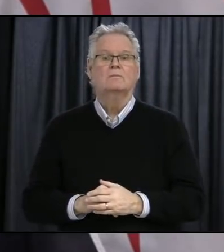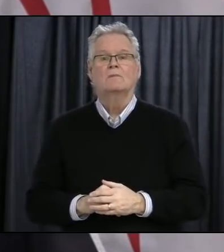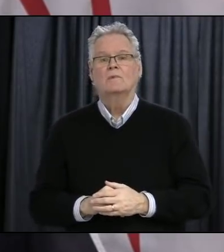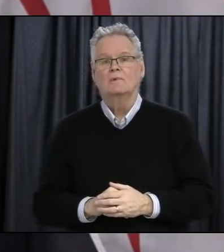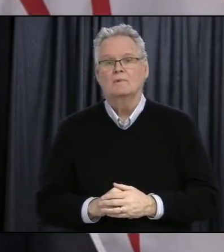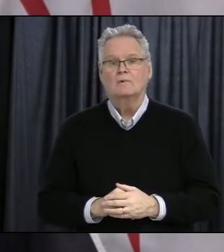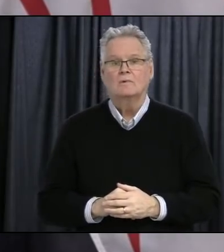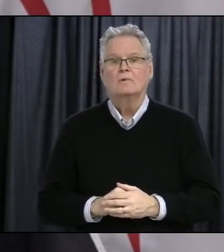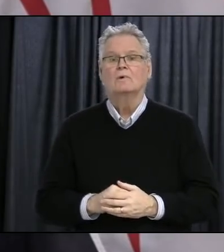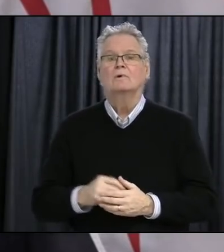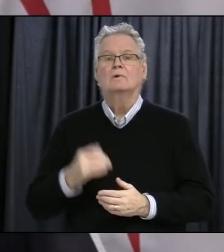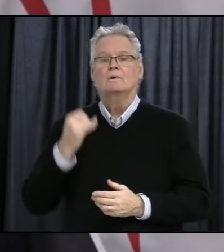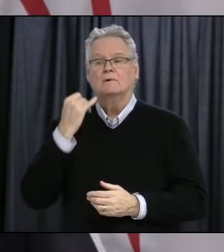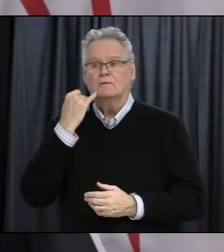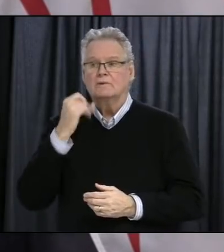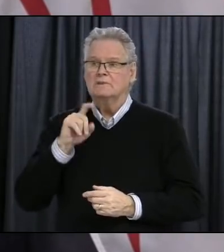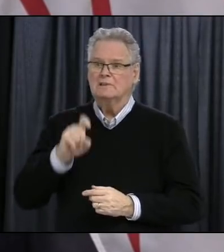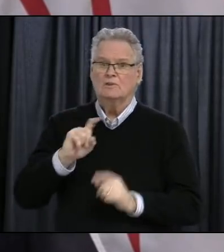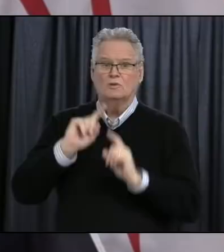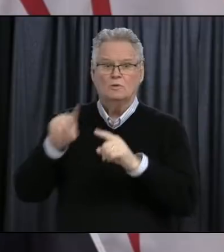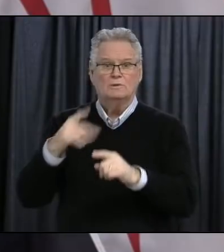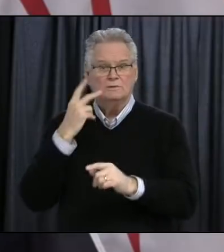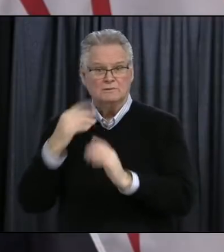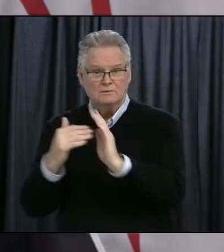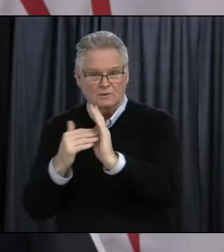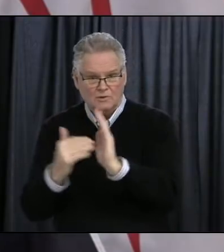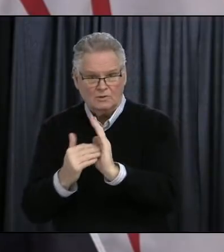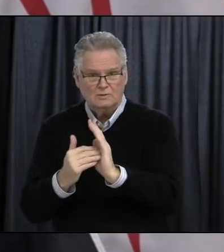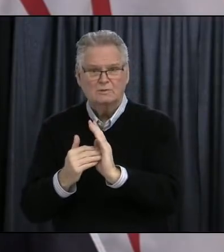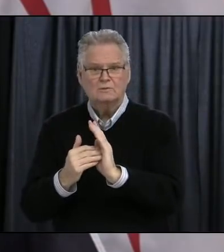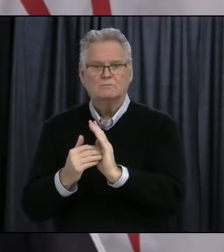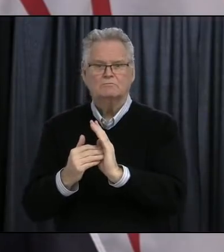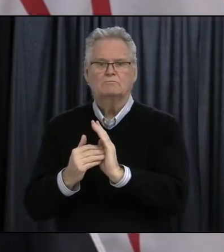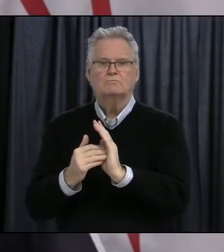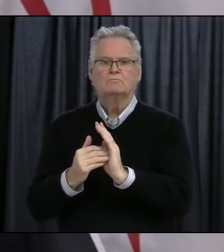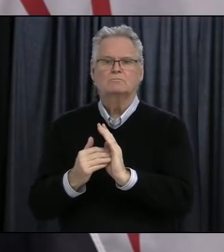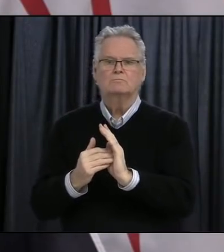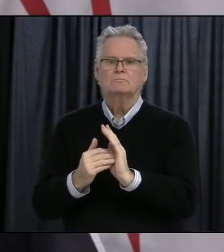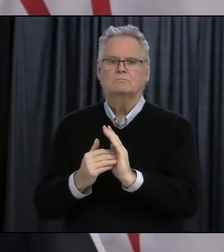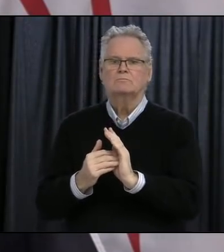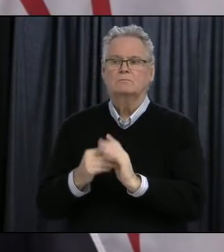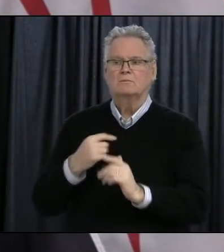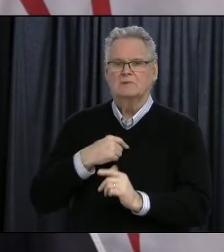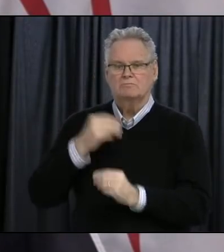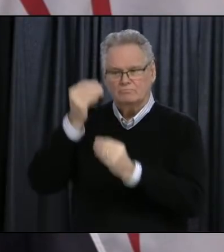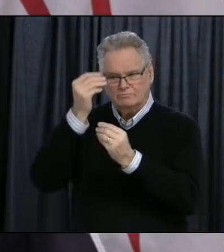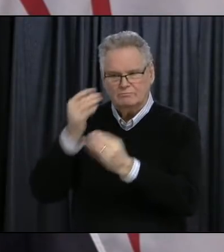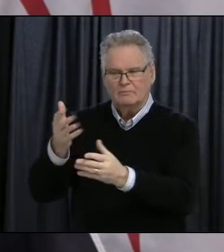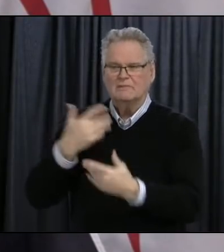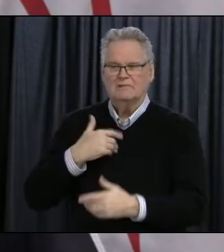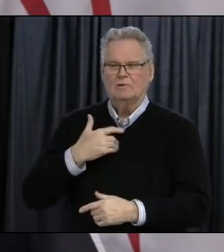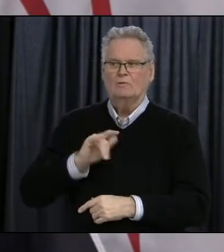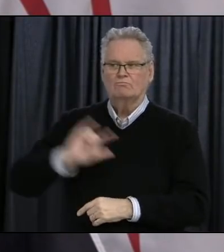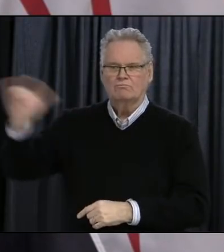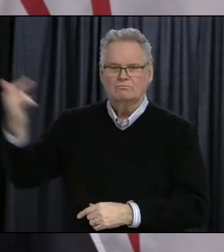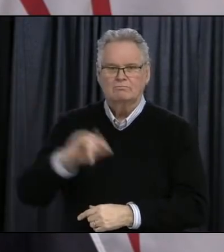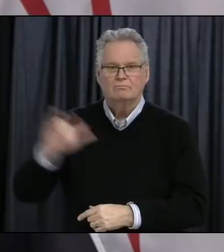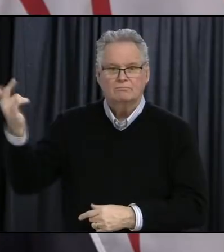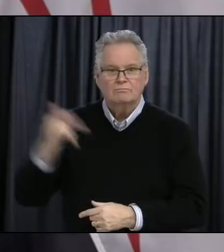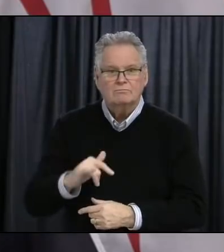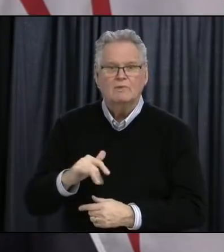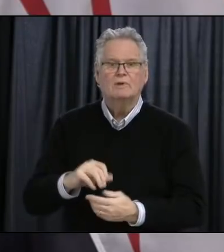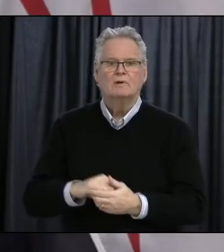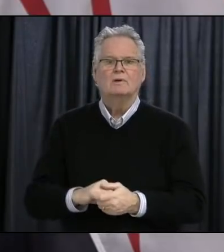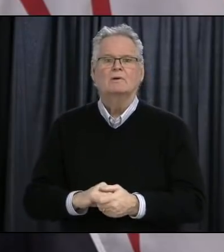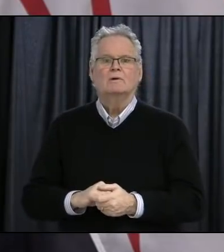point, the worker is not permitted to enter public places such as grocery stores and banks, to interact with people outside of their household bubble,